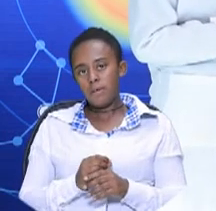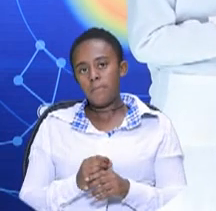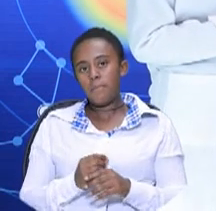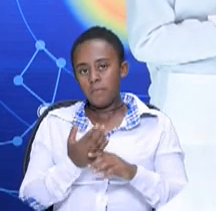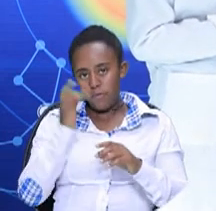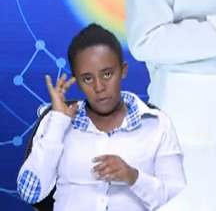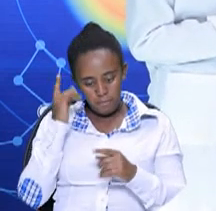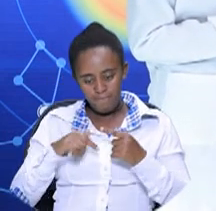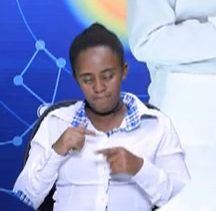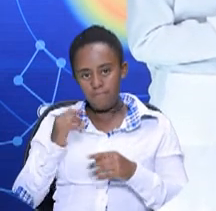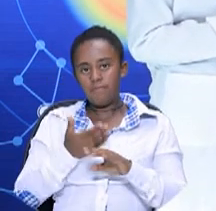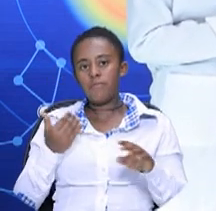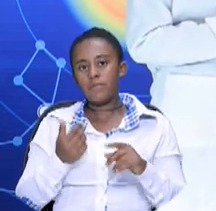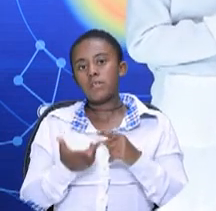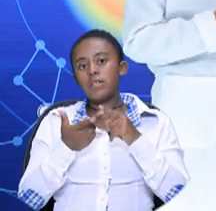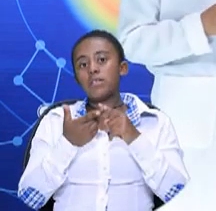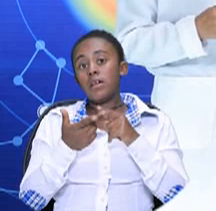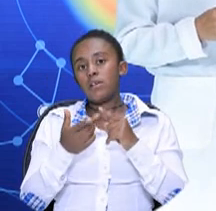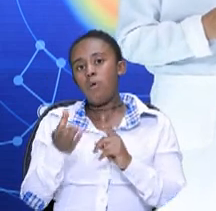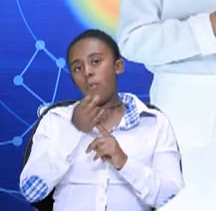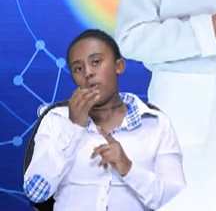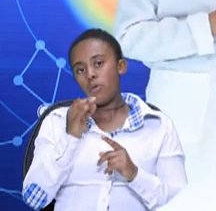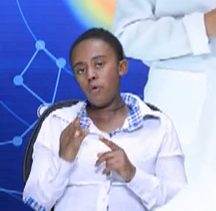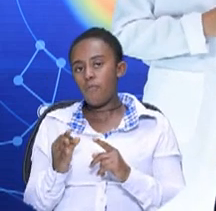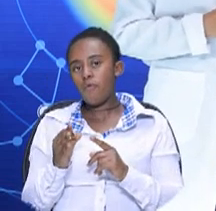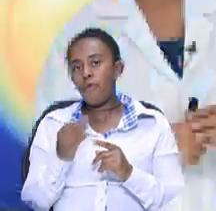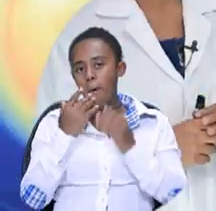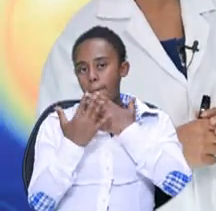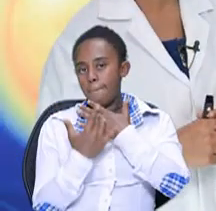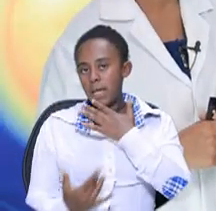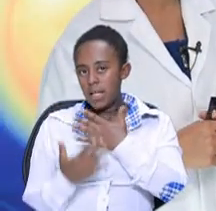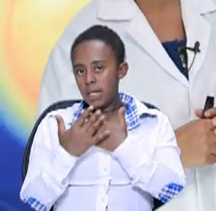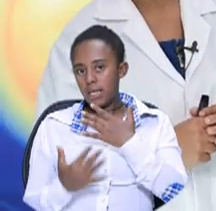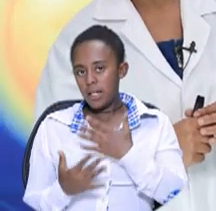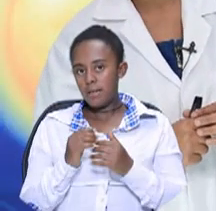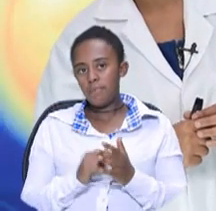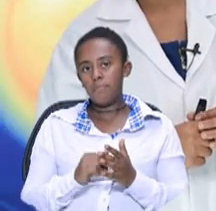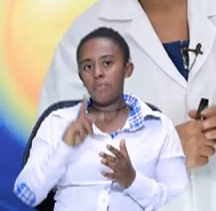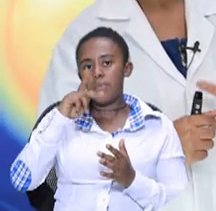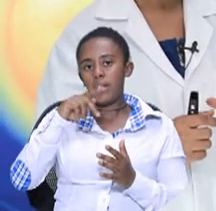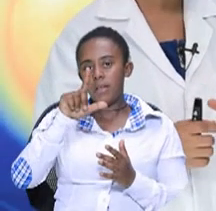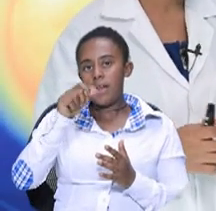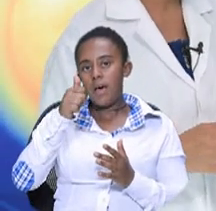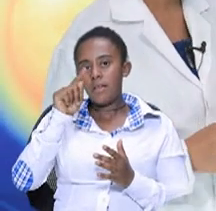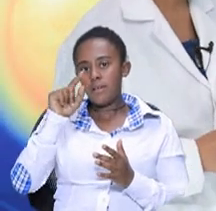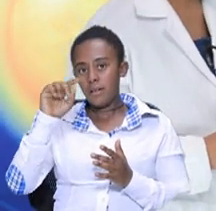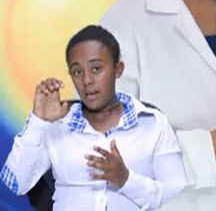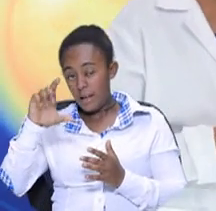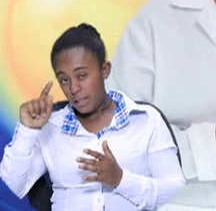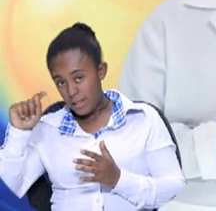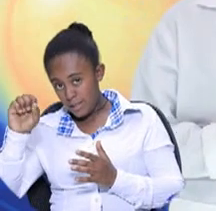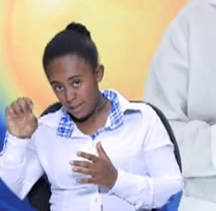the disease. And the third component of the blood are platelets. Platelets